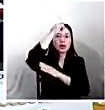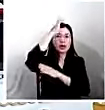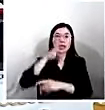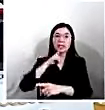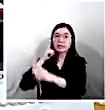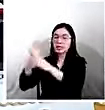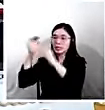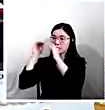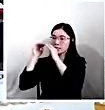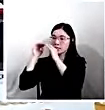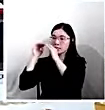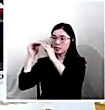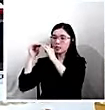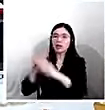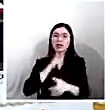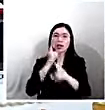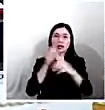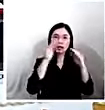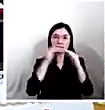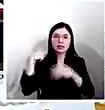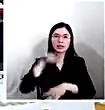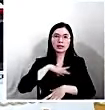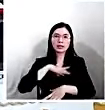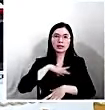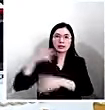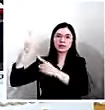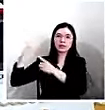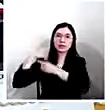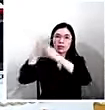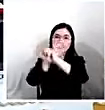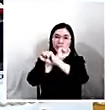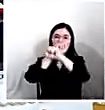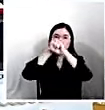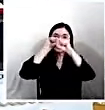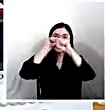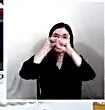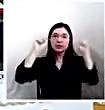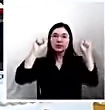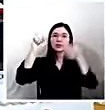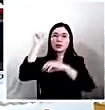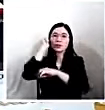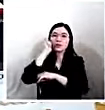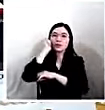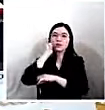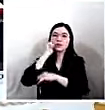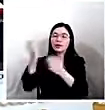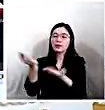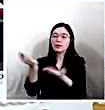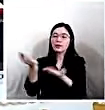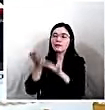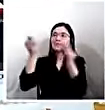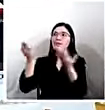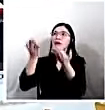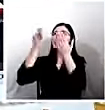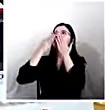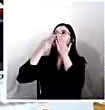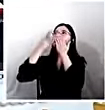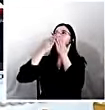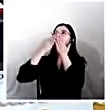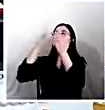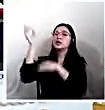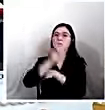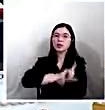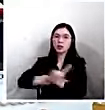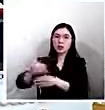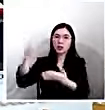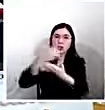just. It is truly right and just, our duty and our salvation, always and everywhere to give you thanks, Lord, Holy